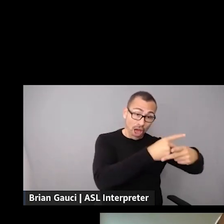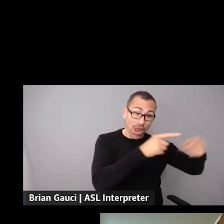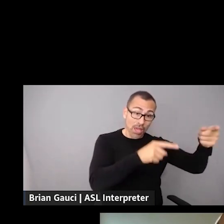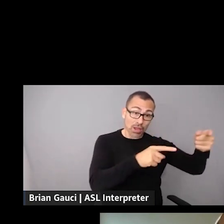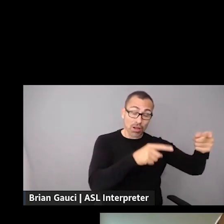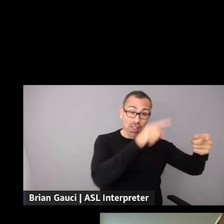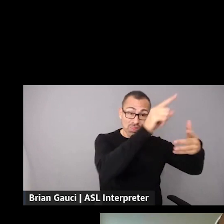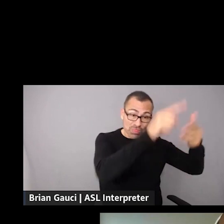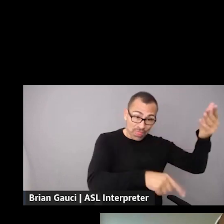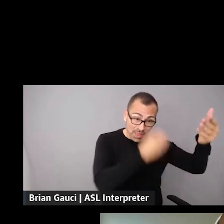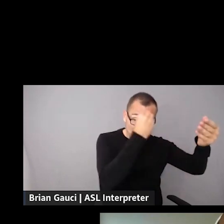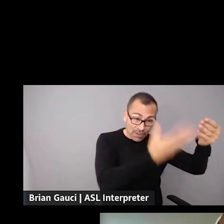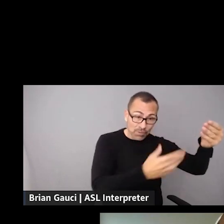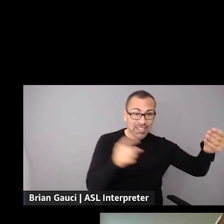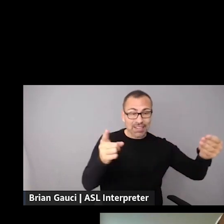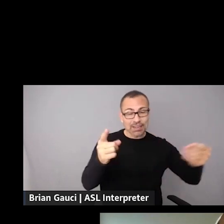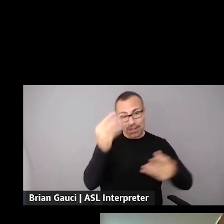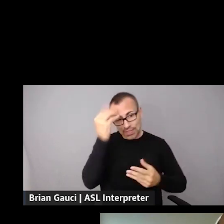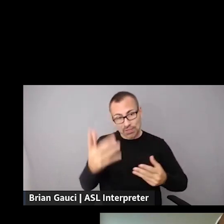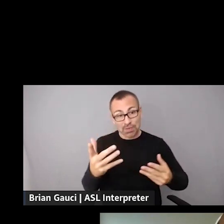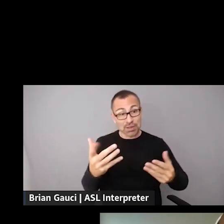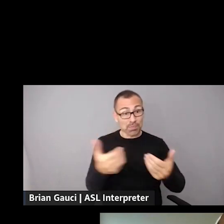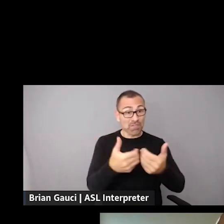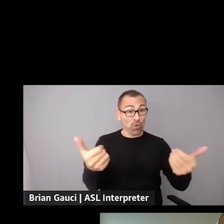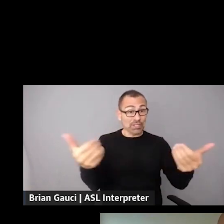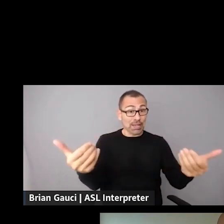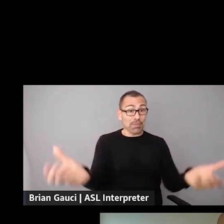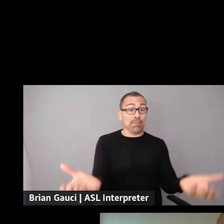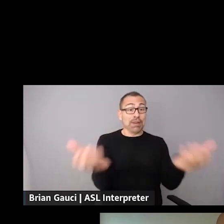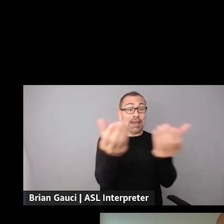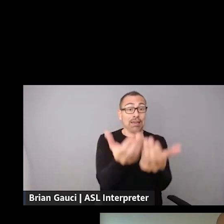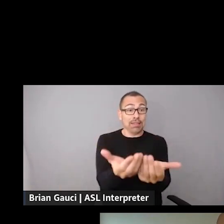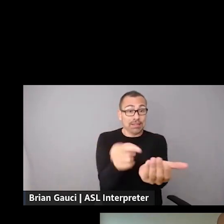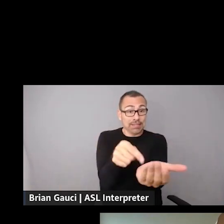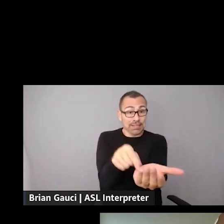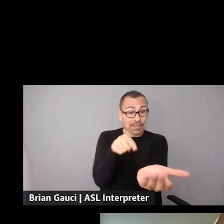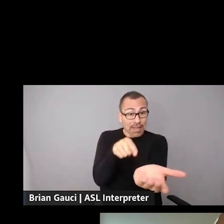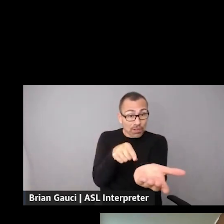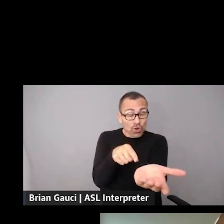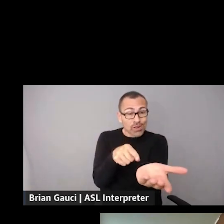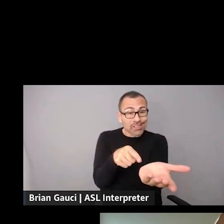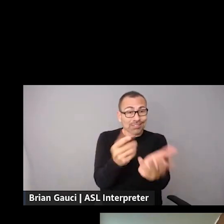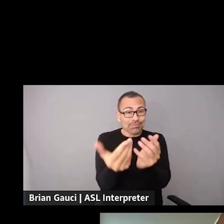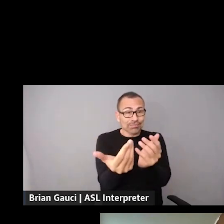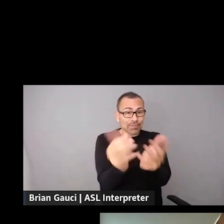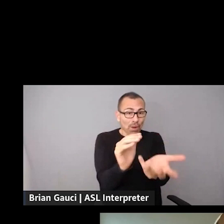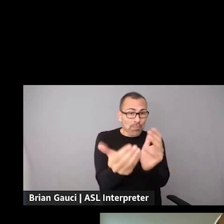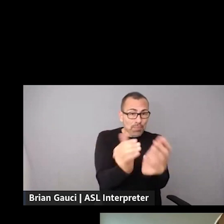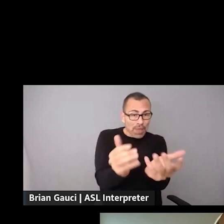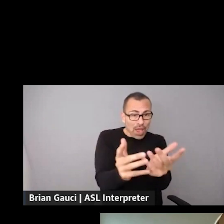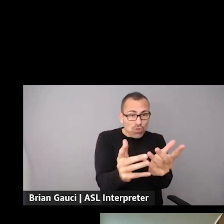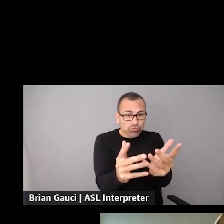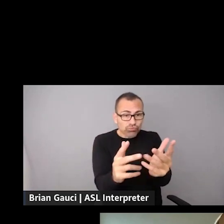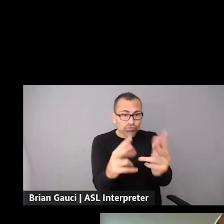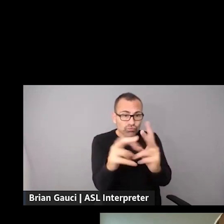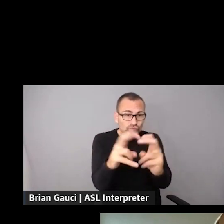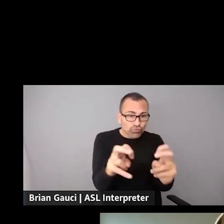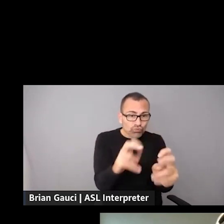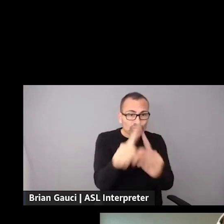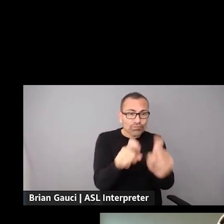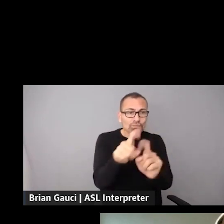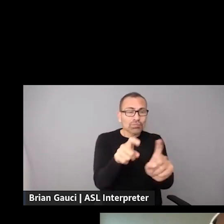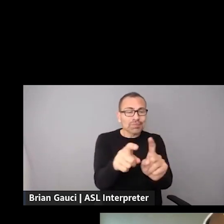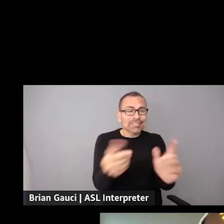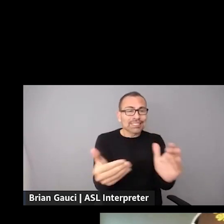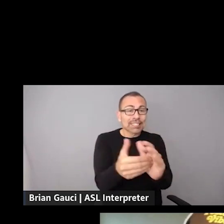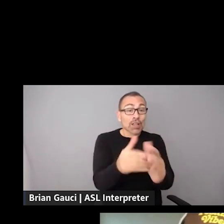been previously separate analytic databases, but now that they're in one place, it's a lot easier to run queries and learn from